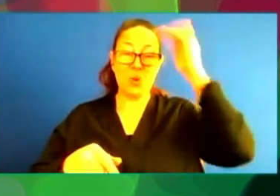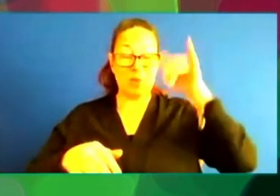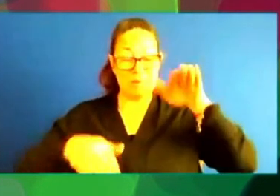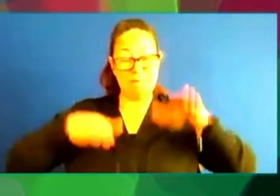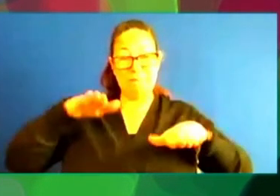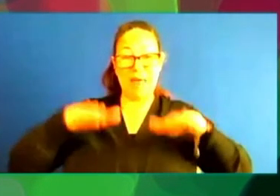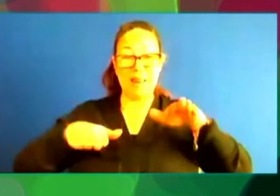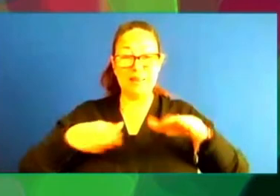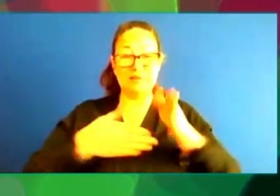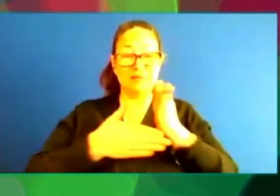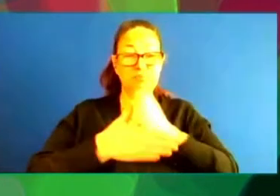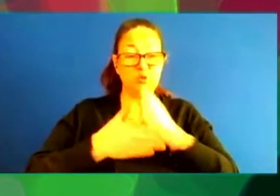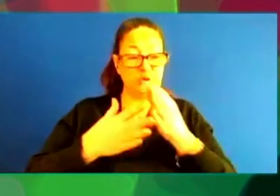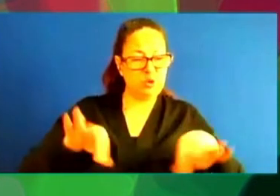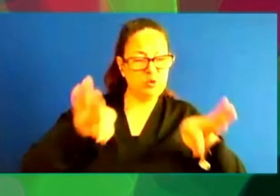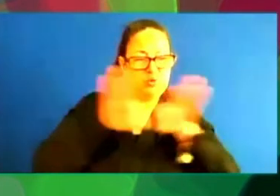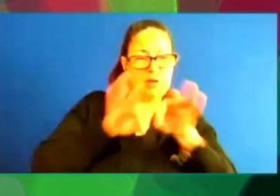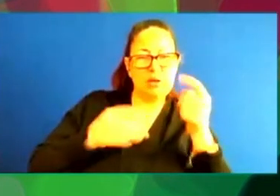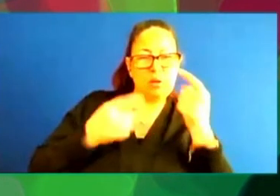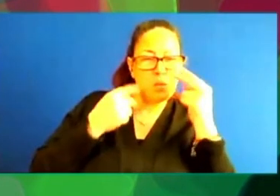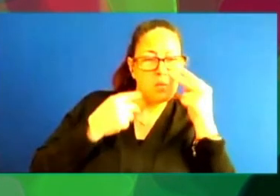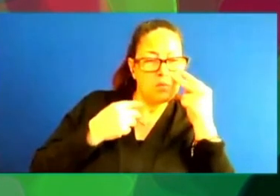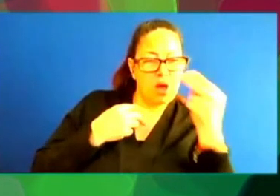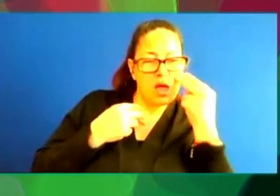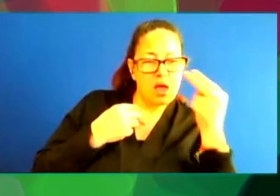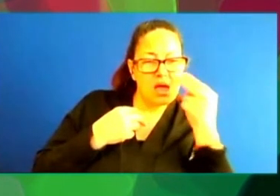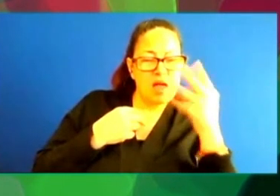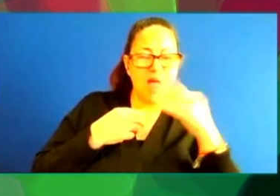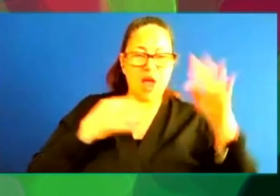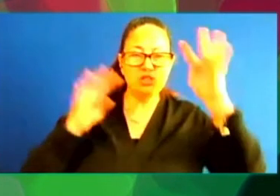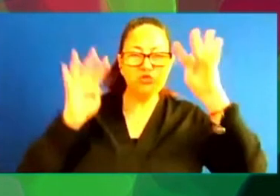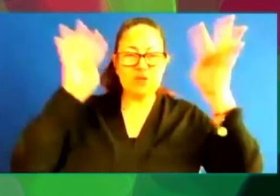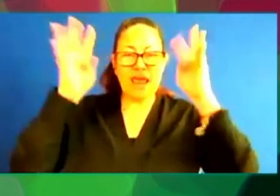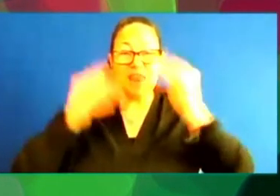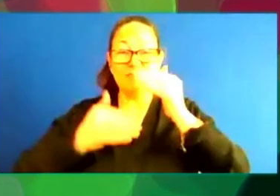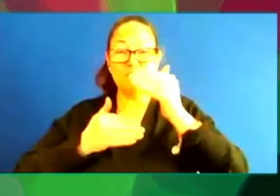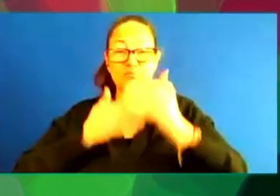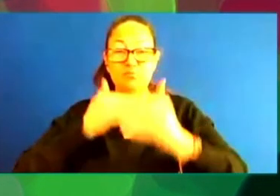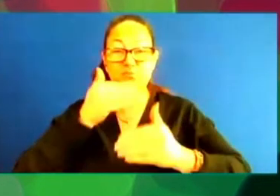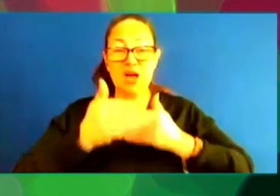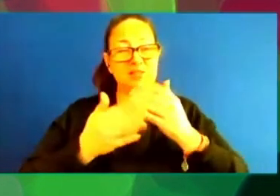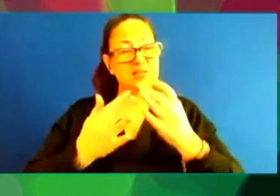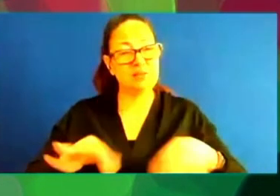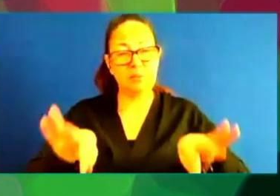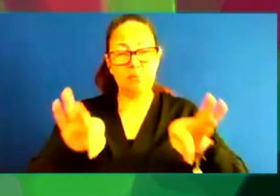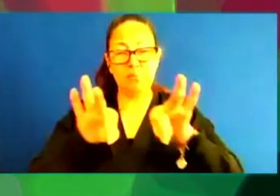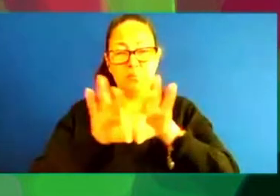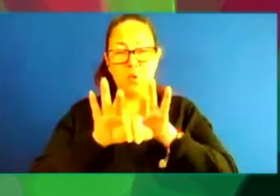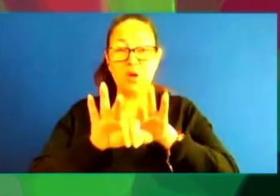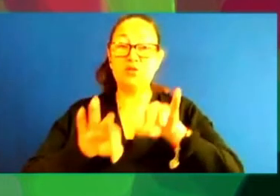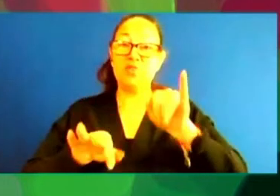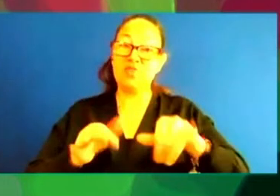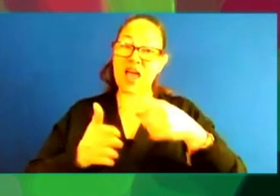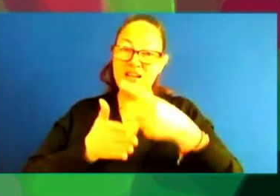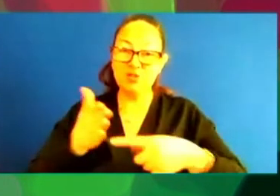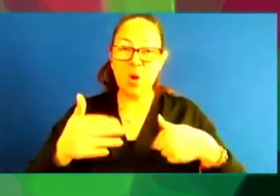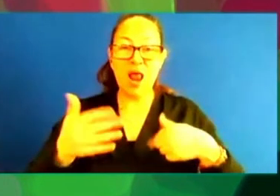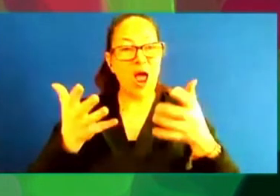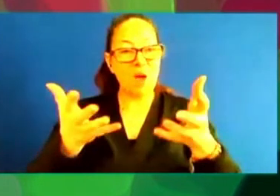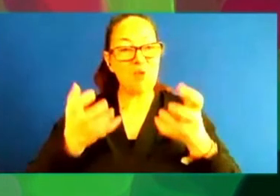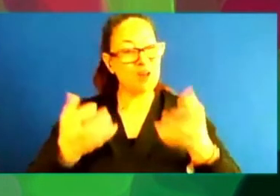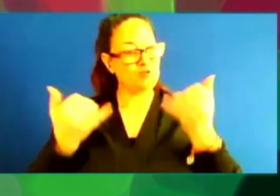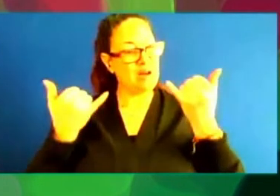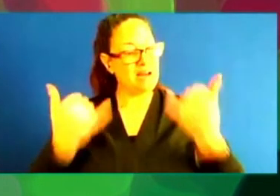between a critical eye and also the critical sort of creative process is important. So that's what I wanted. And now